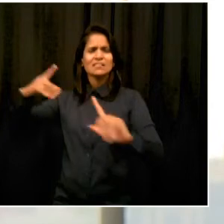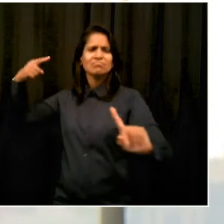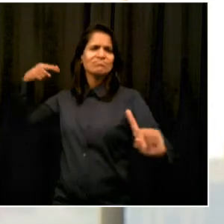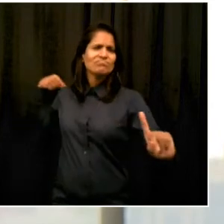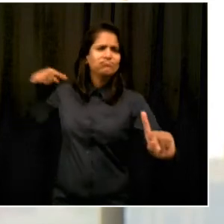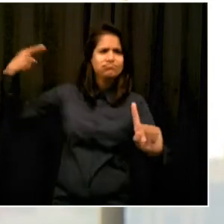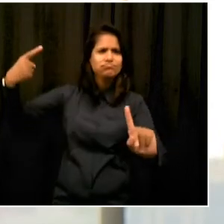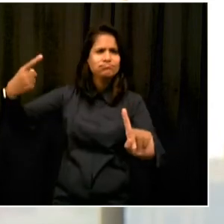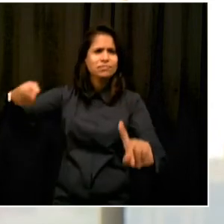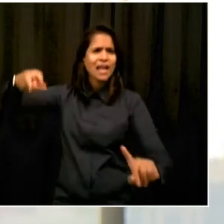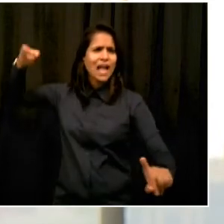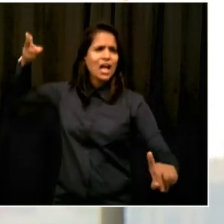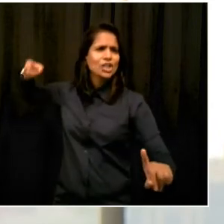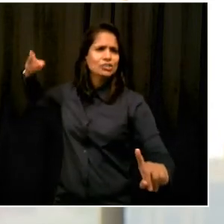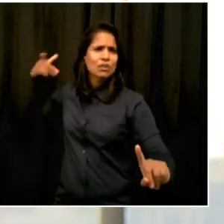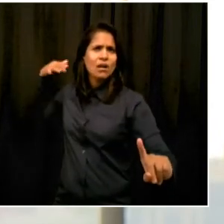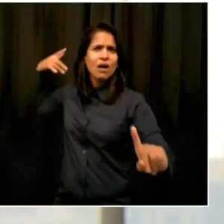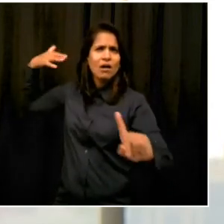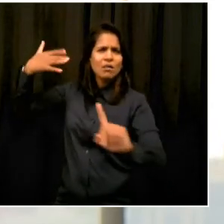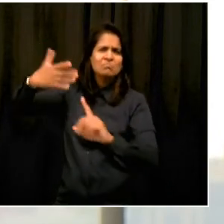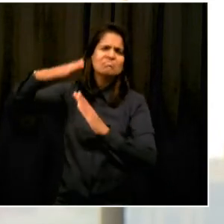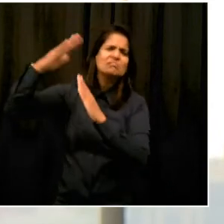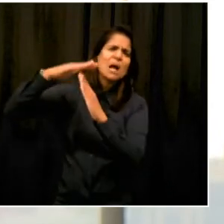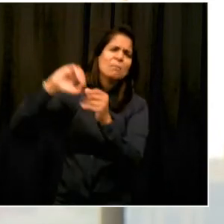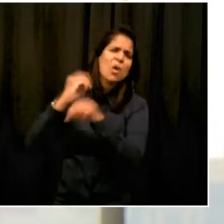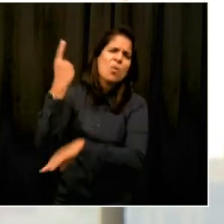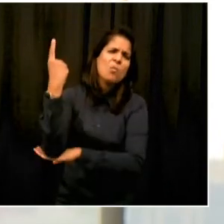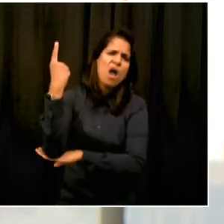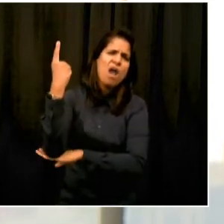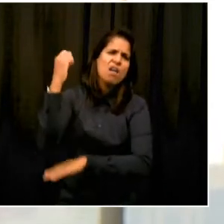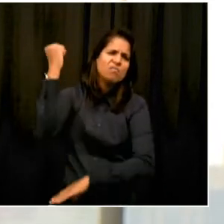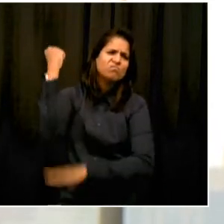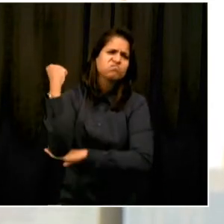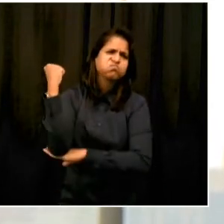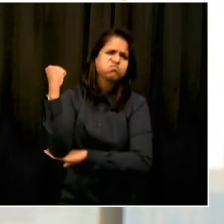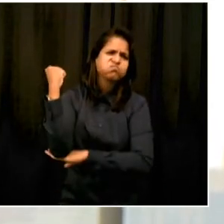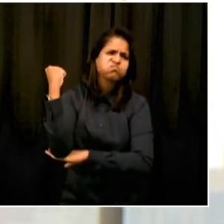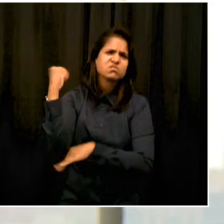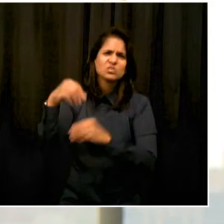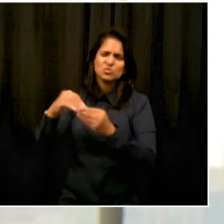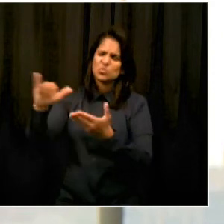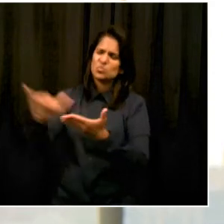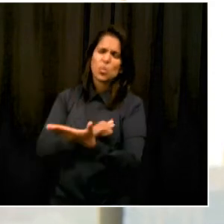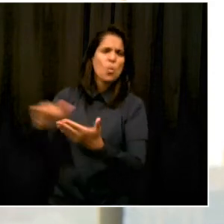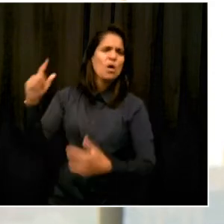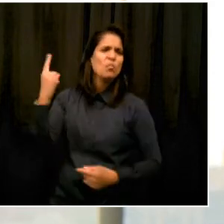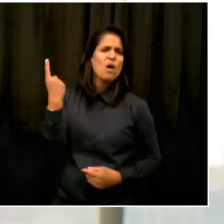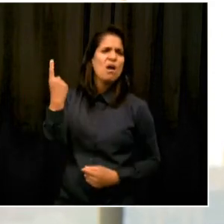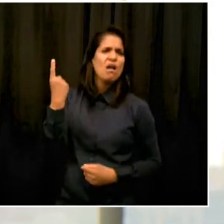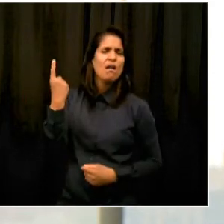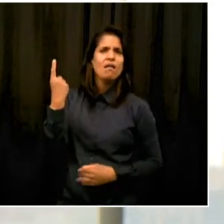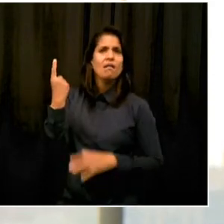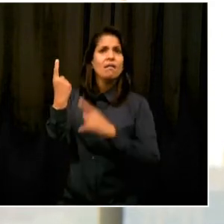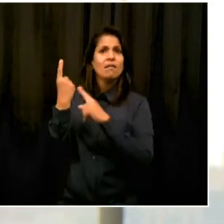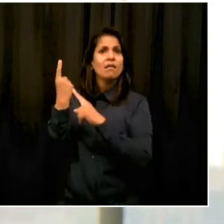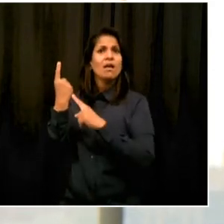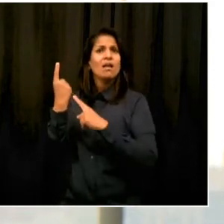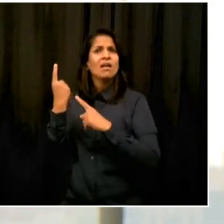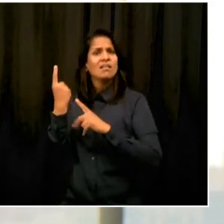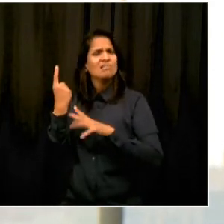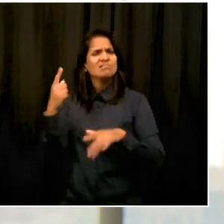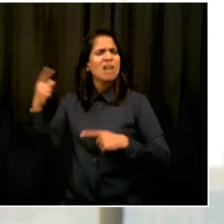we face these new challenges. And that means, again, that core component, New Yorkers rising to the